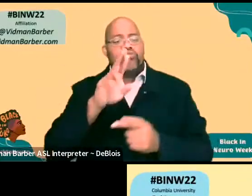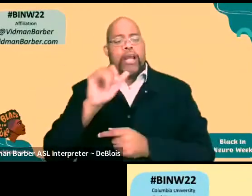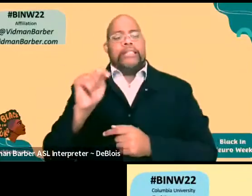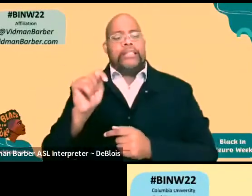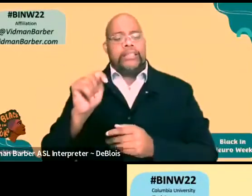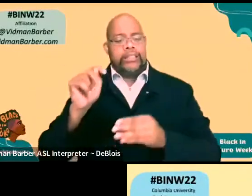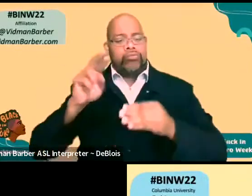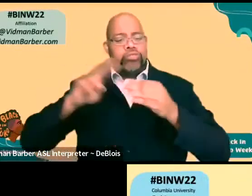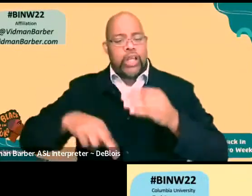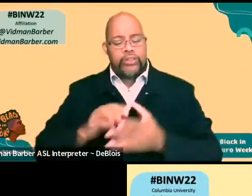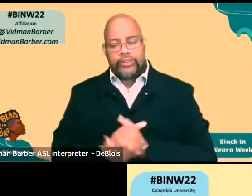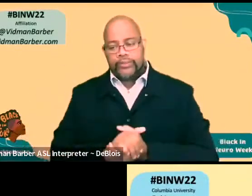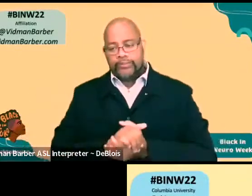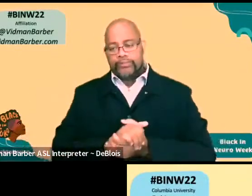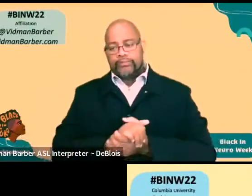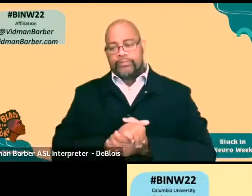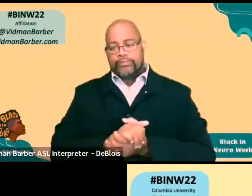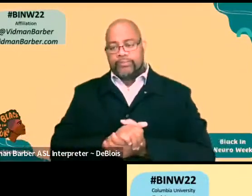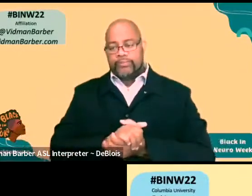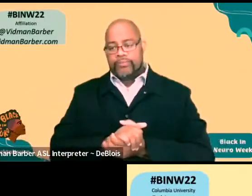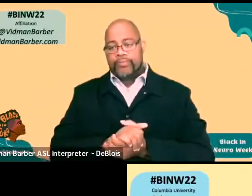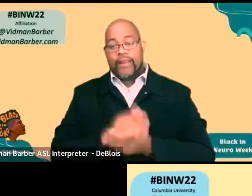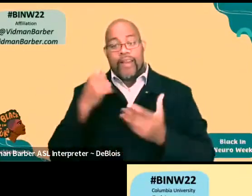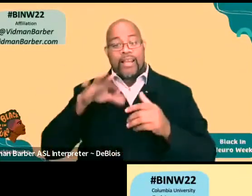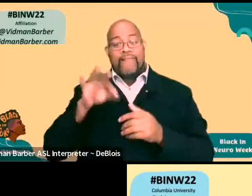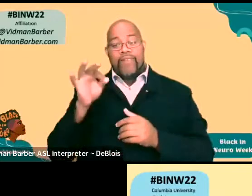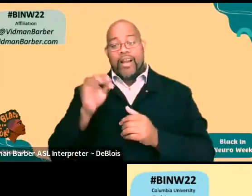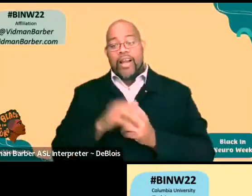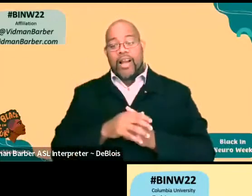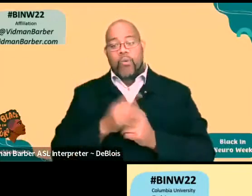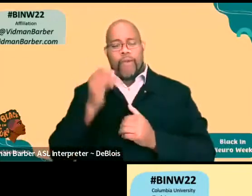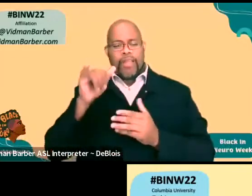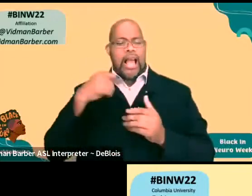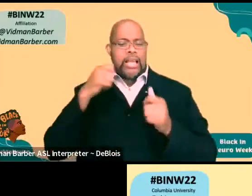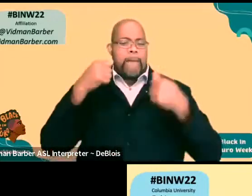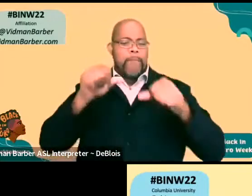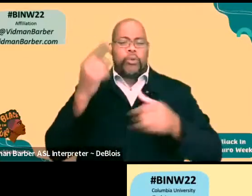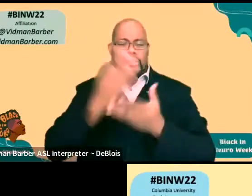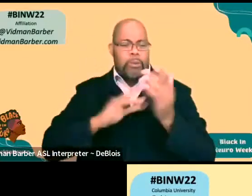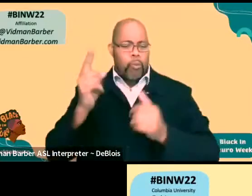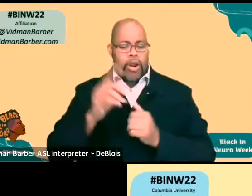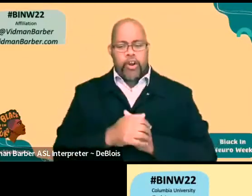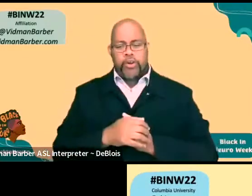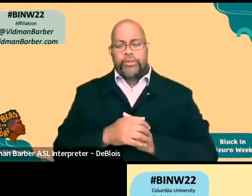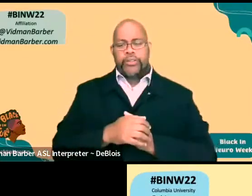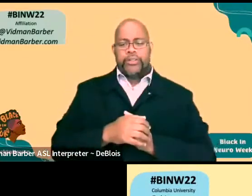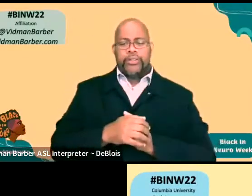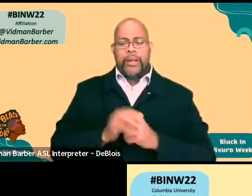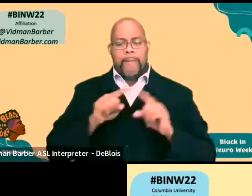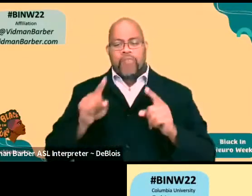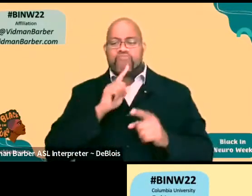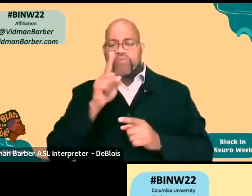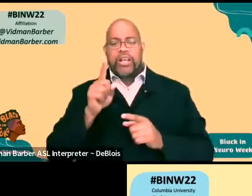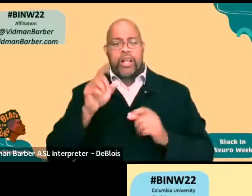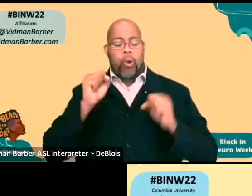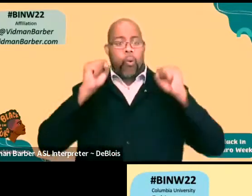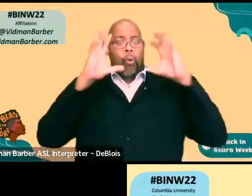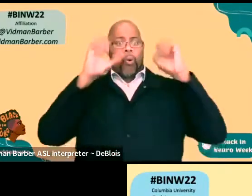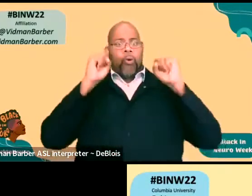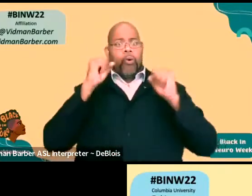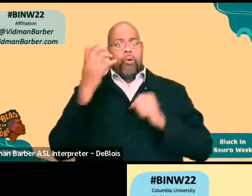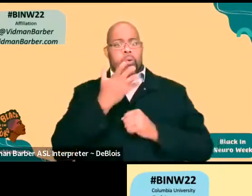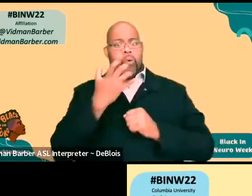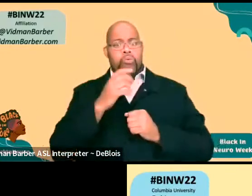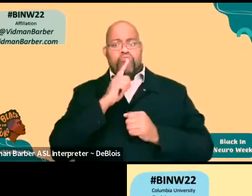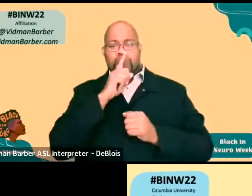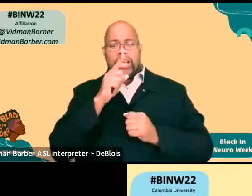right? So if I could find one of those, I can post it somewhere. But it was very eye-opening. It's like just